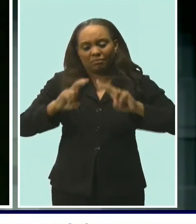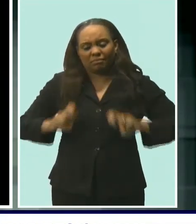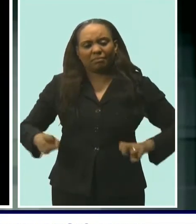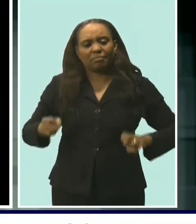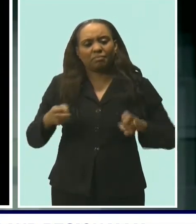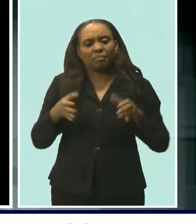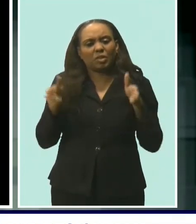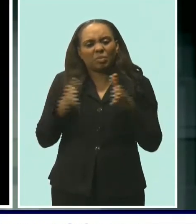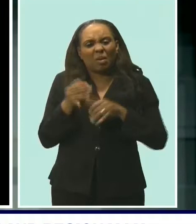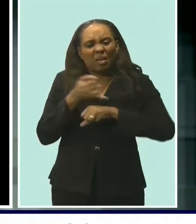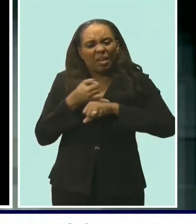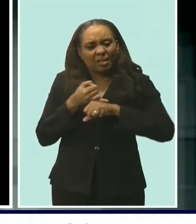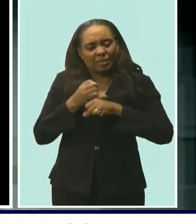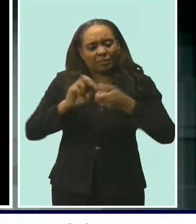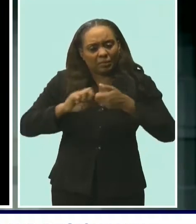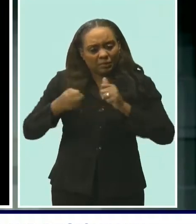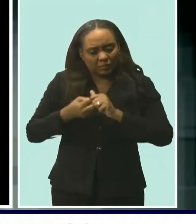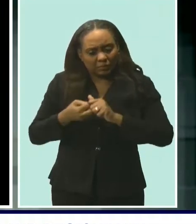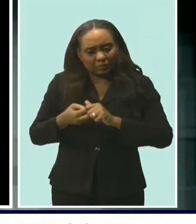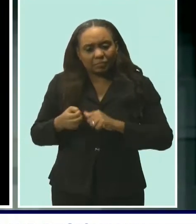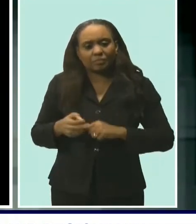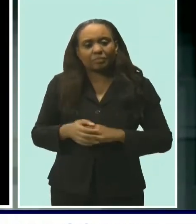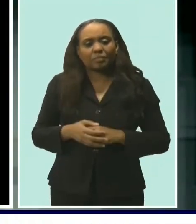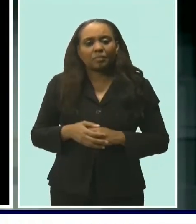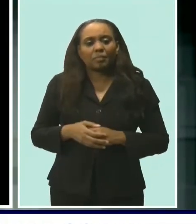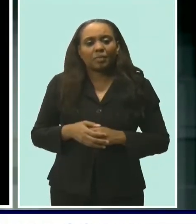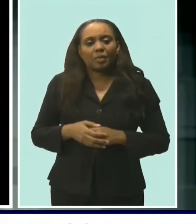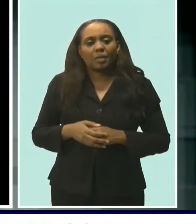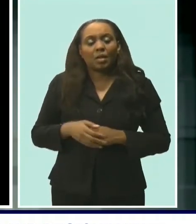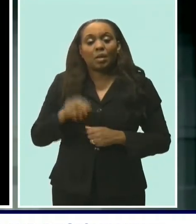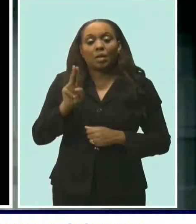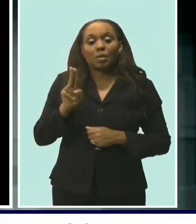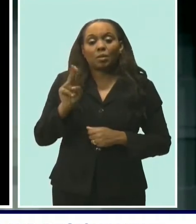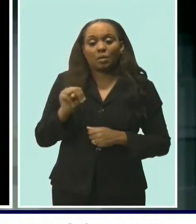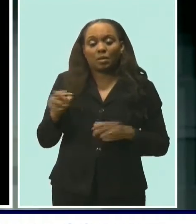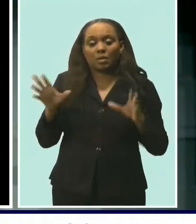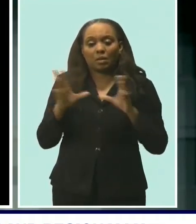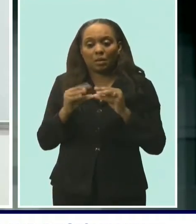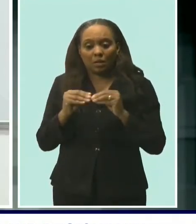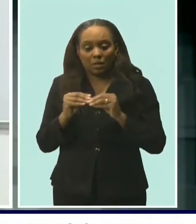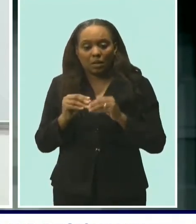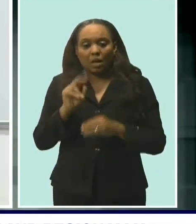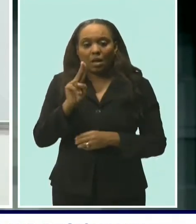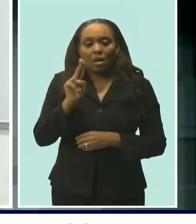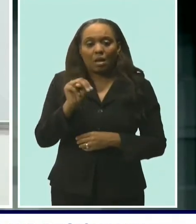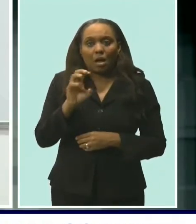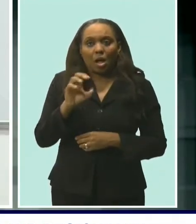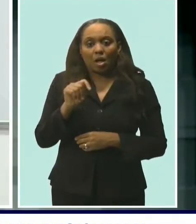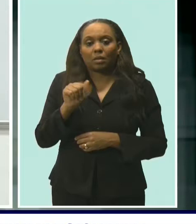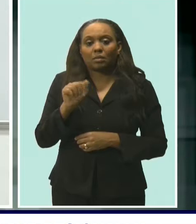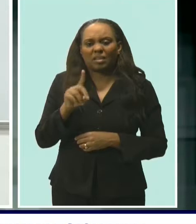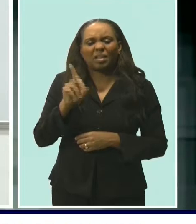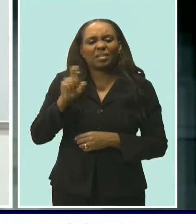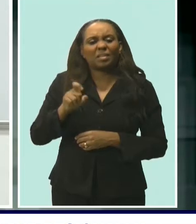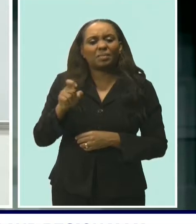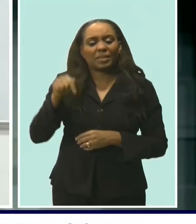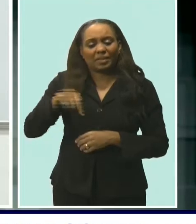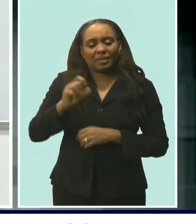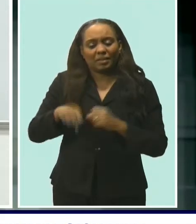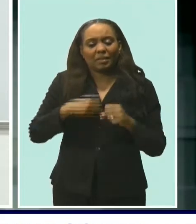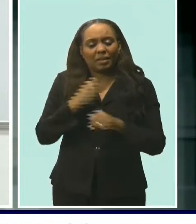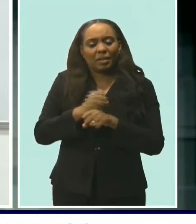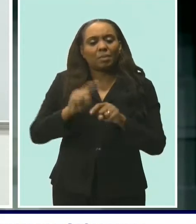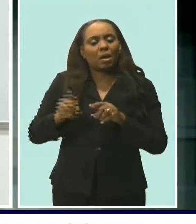issues ahead of the United Nations Conference on Trade and Development, or UNCTAD 15, which was slated for October but has